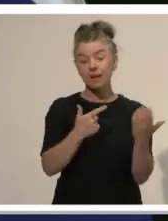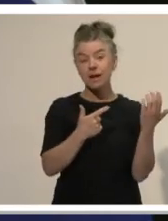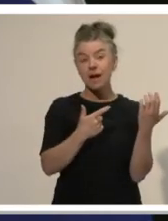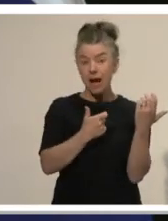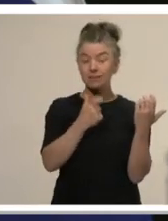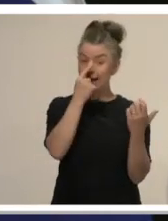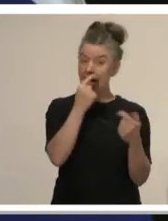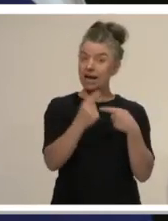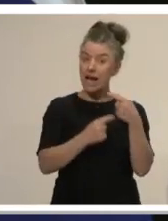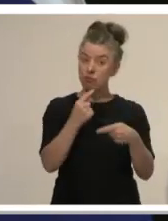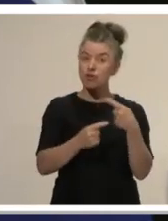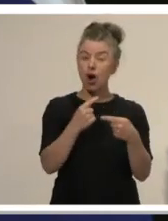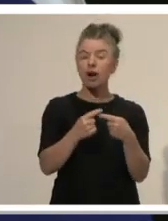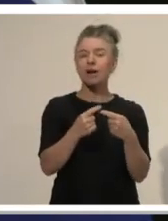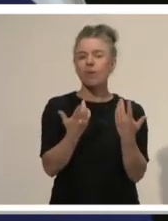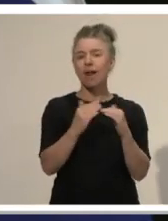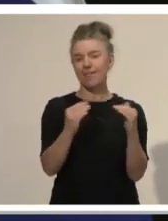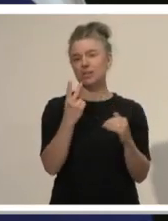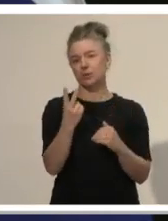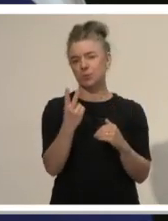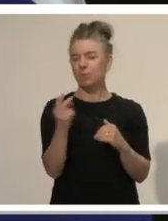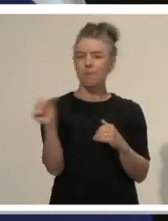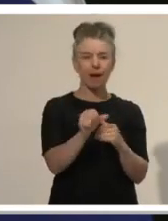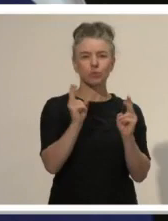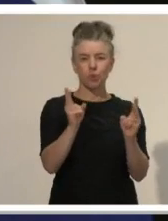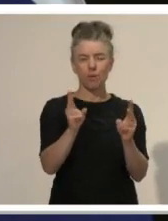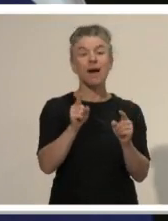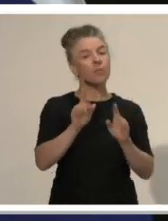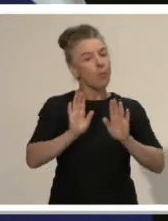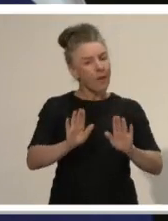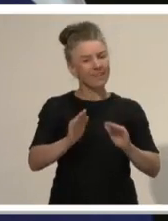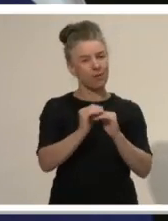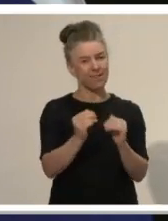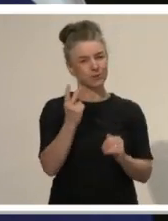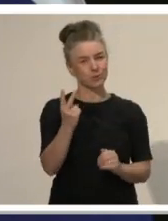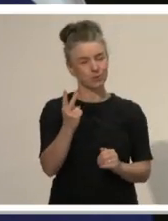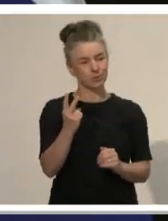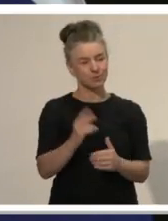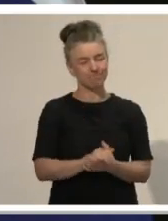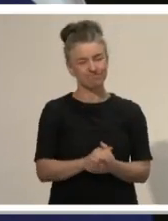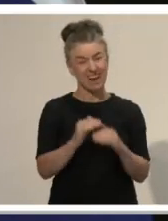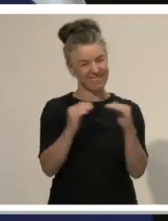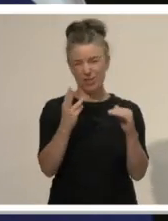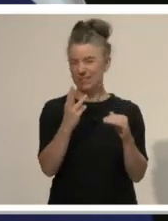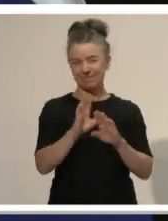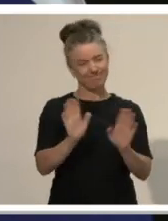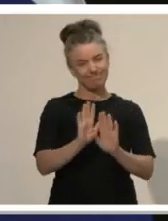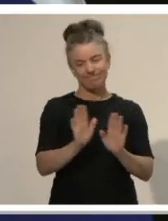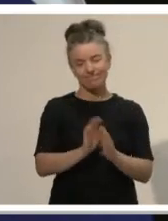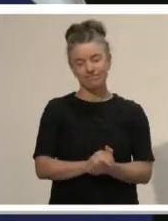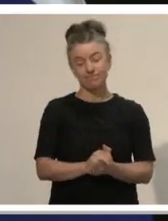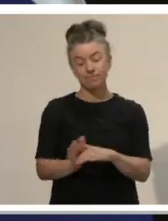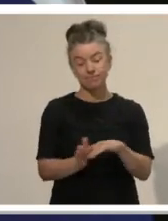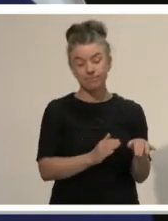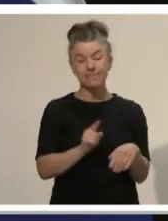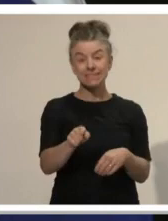able to resume normally at Level 2, once we get there. Just today is not that day. On